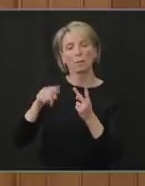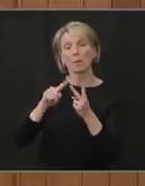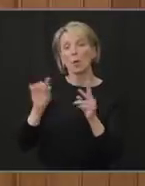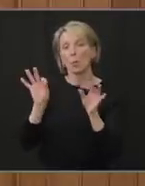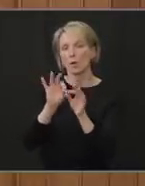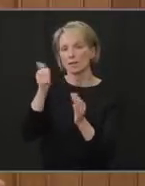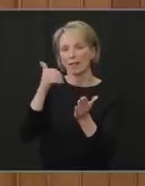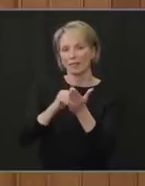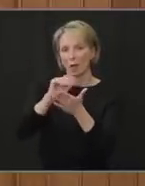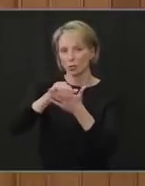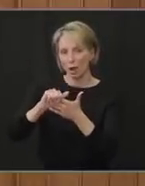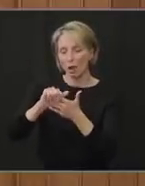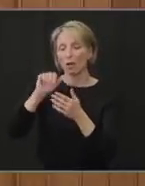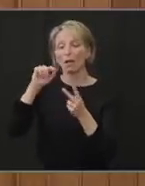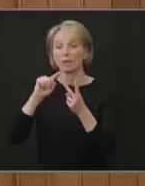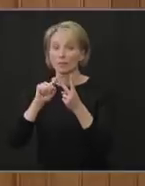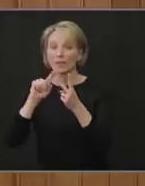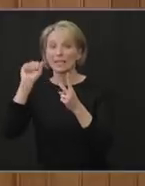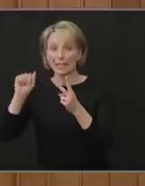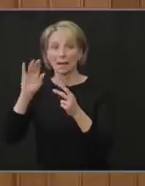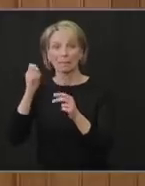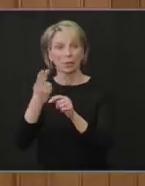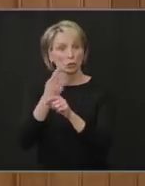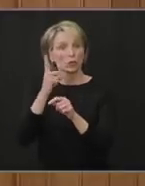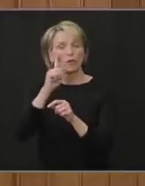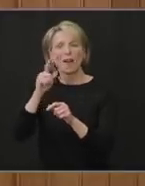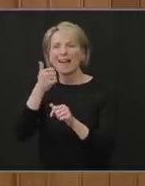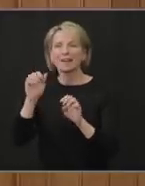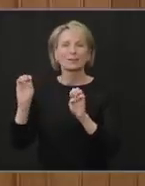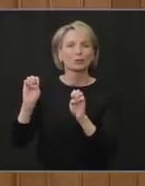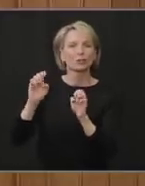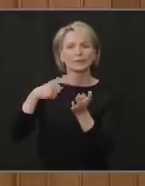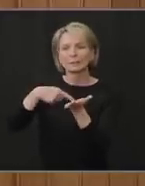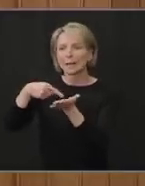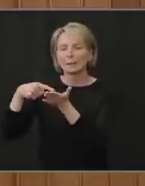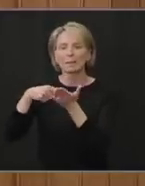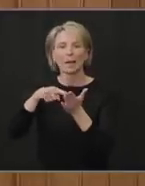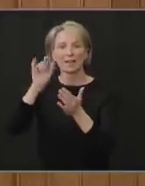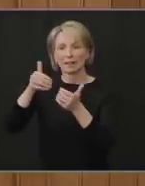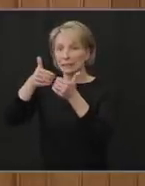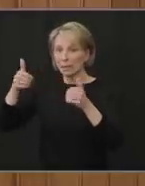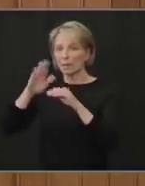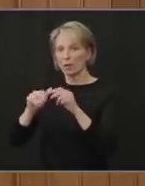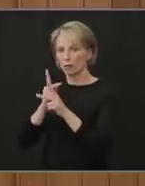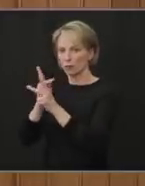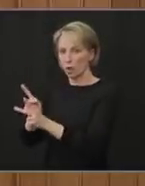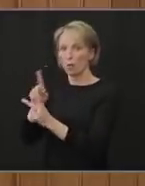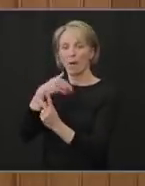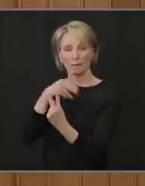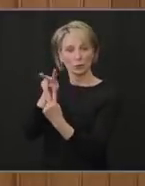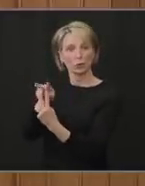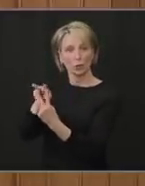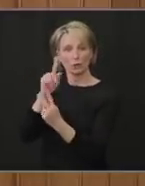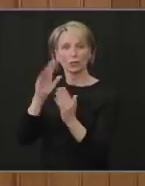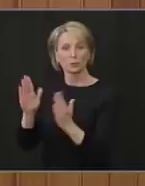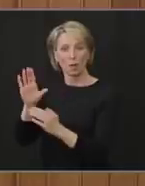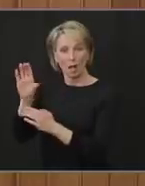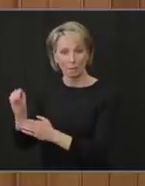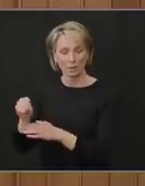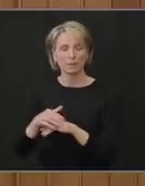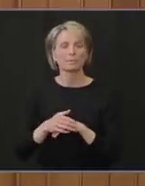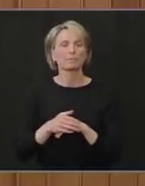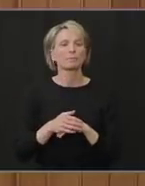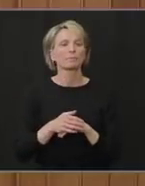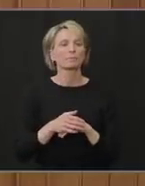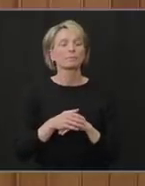spending outside of the loan program. A couple other pieces, just to mention, student loan payments, federally